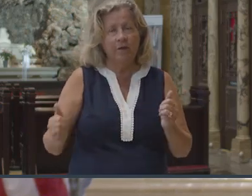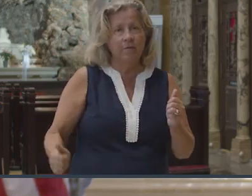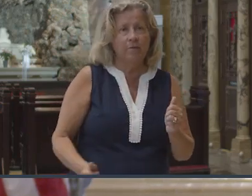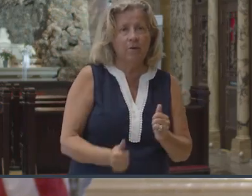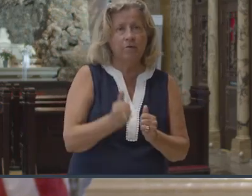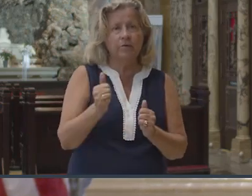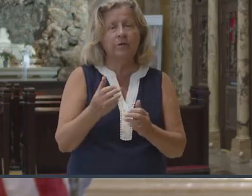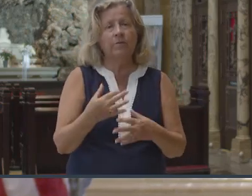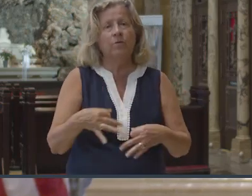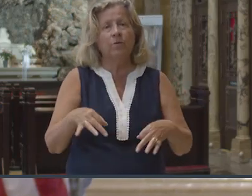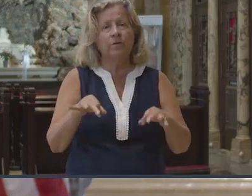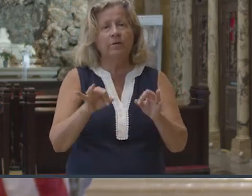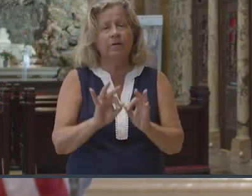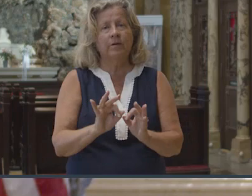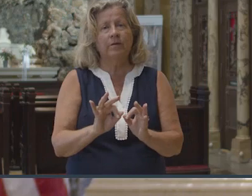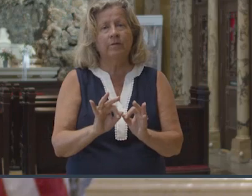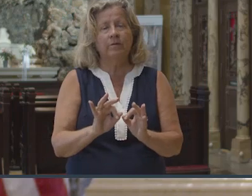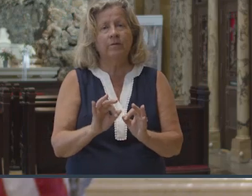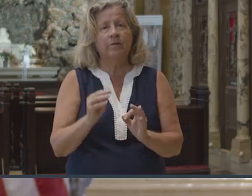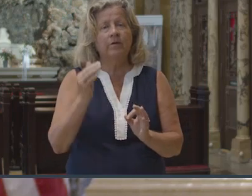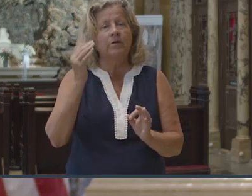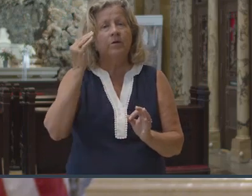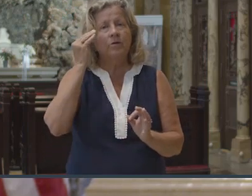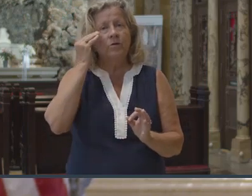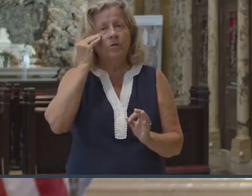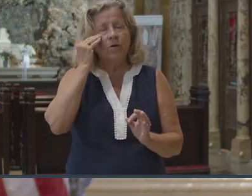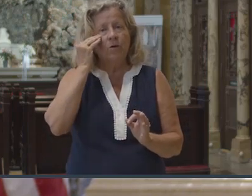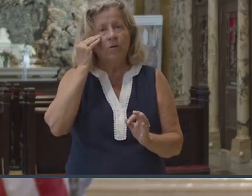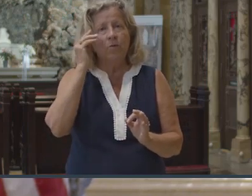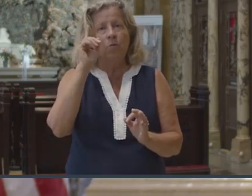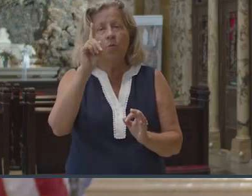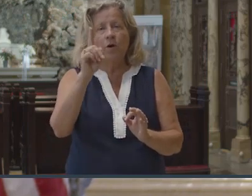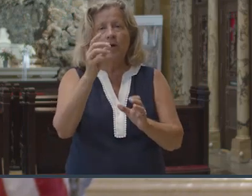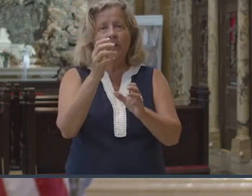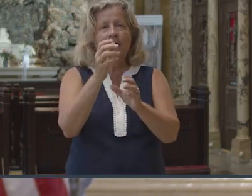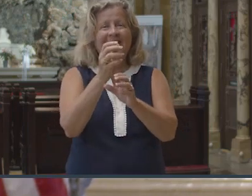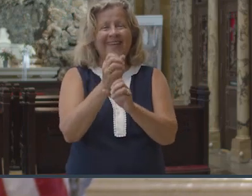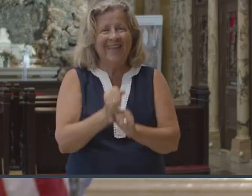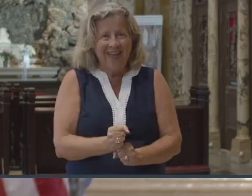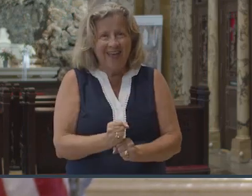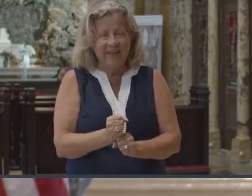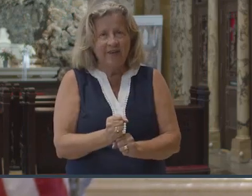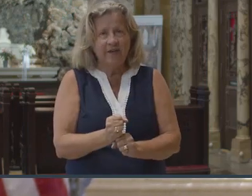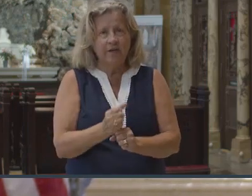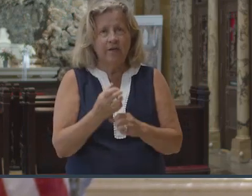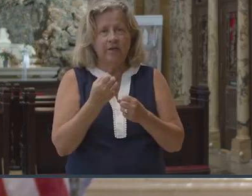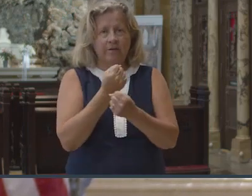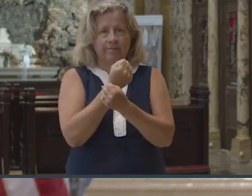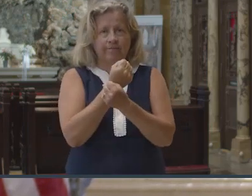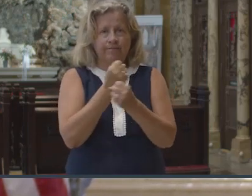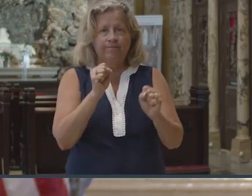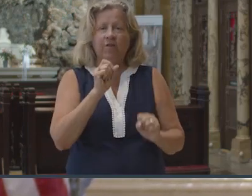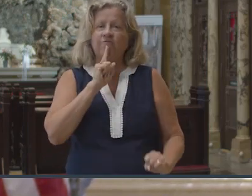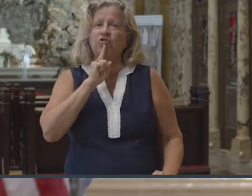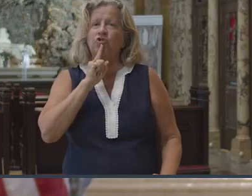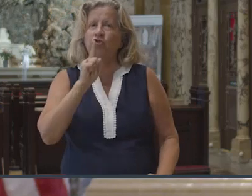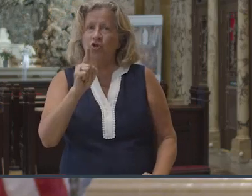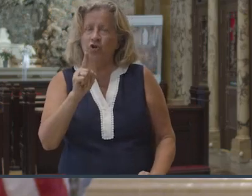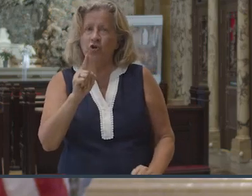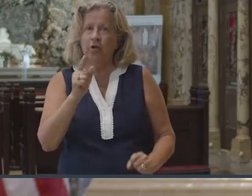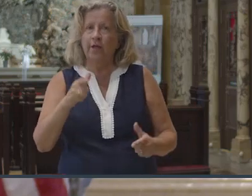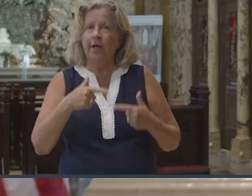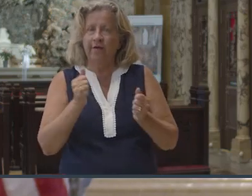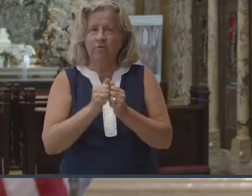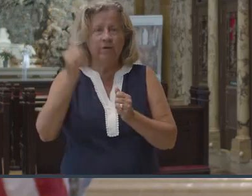importantly, no amount of wealth can secure our lives with God. In fact, Jesus